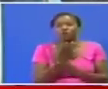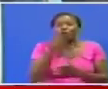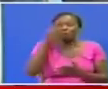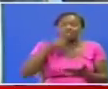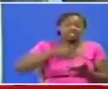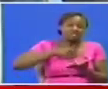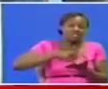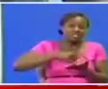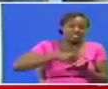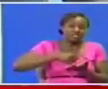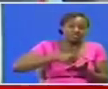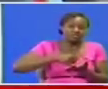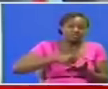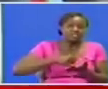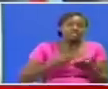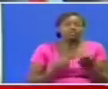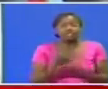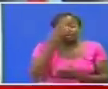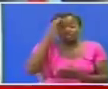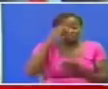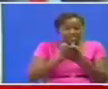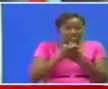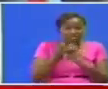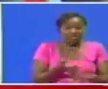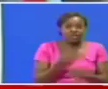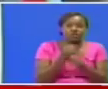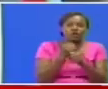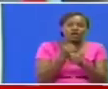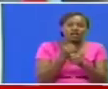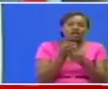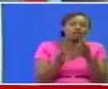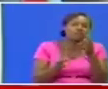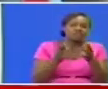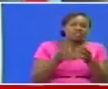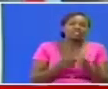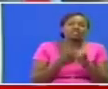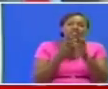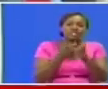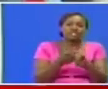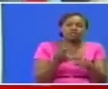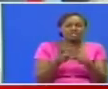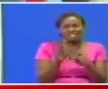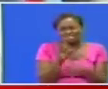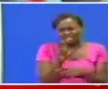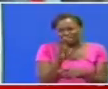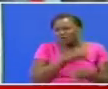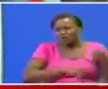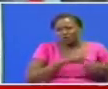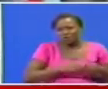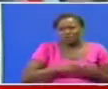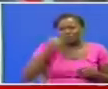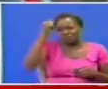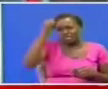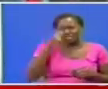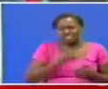them. I was raised to believe that hard work would be fairly rewarded. But you have seen corrupt politicians